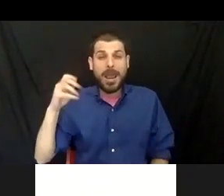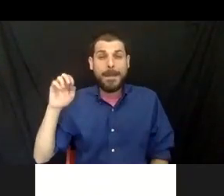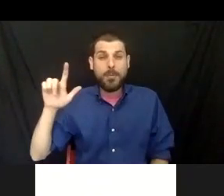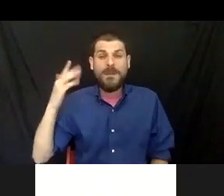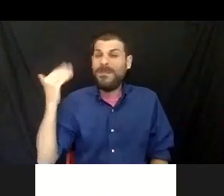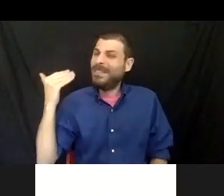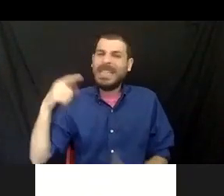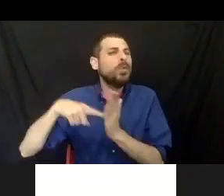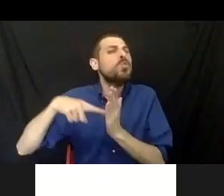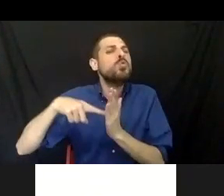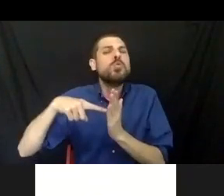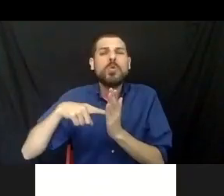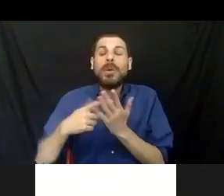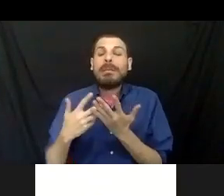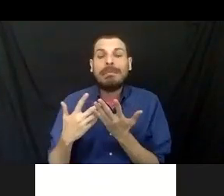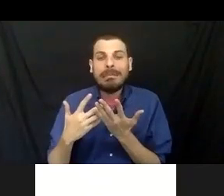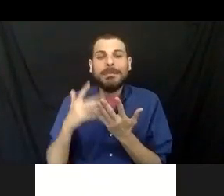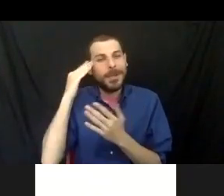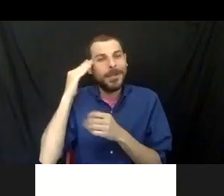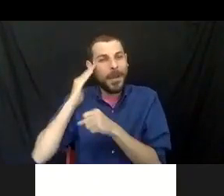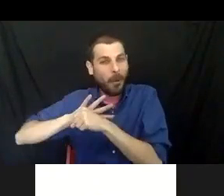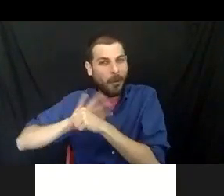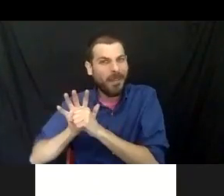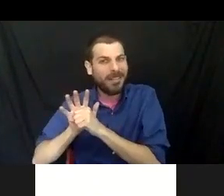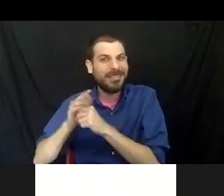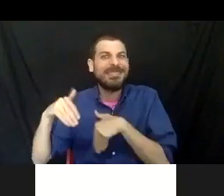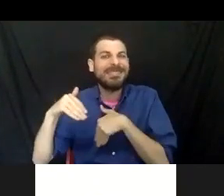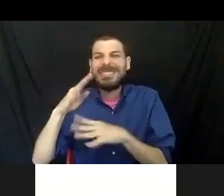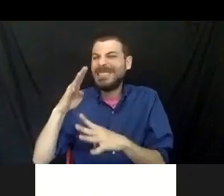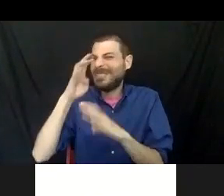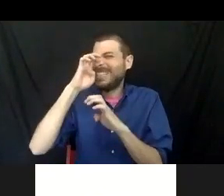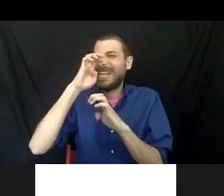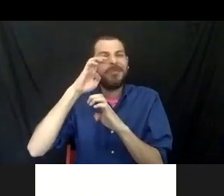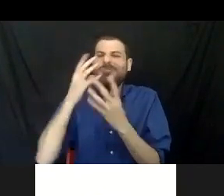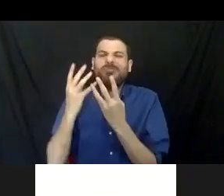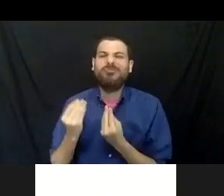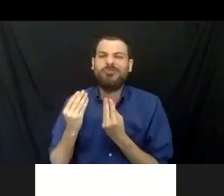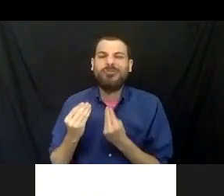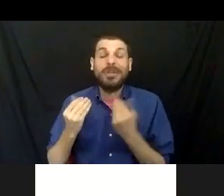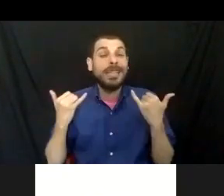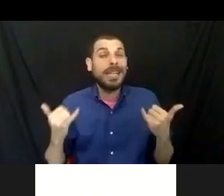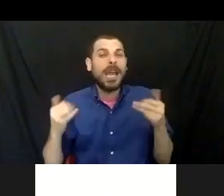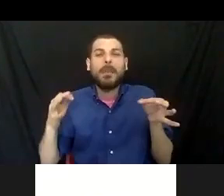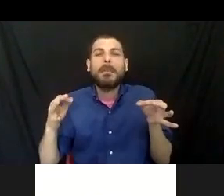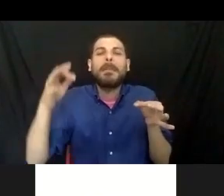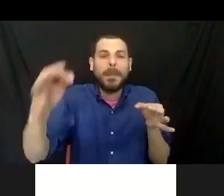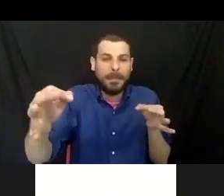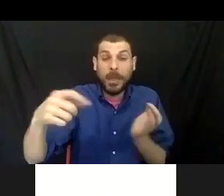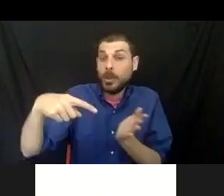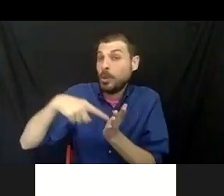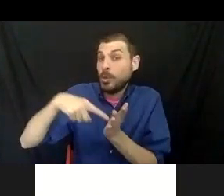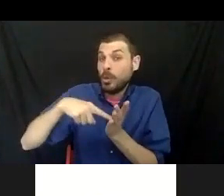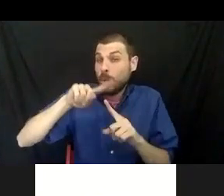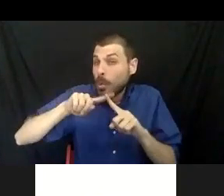year. But this year, because of the COVID-19 emergency, they have postponed their deadline to June